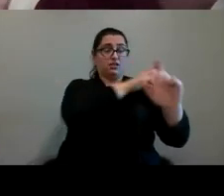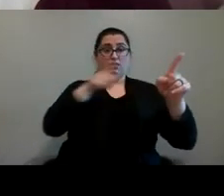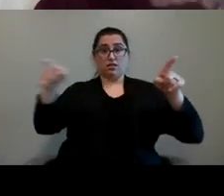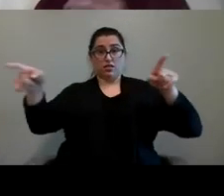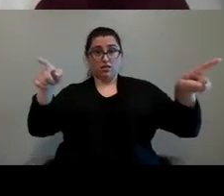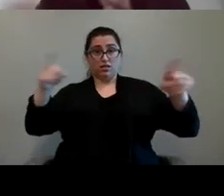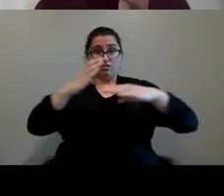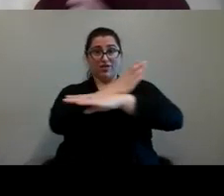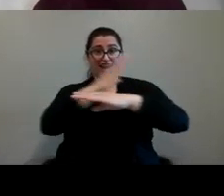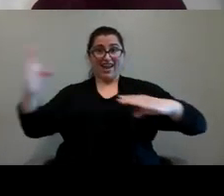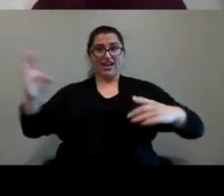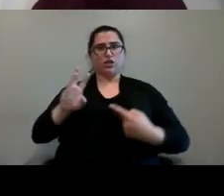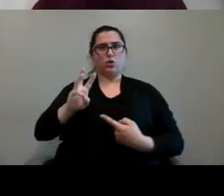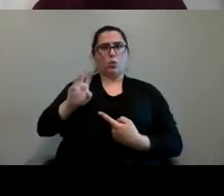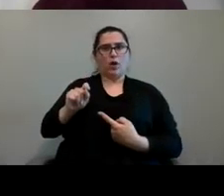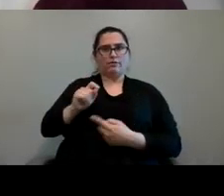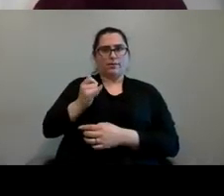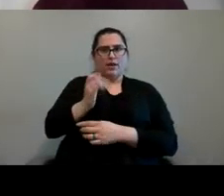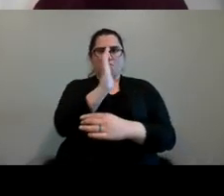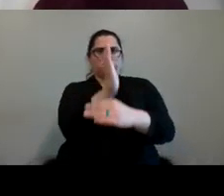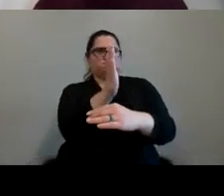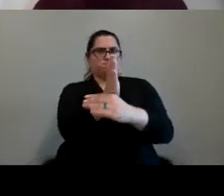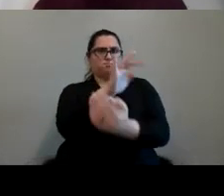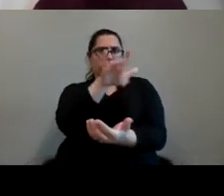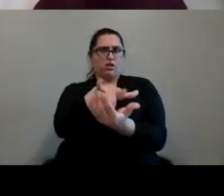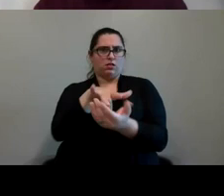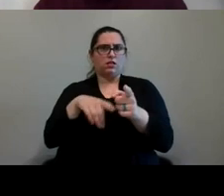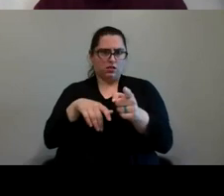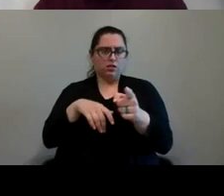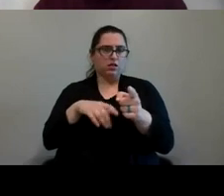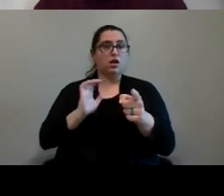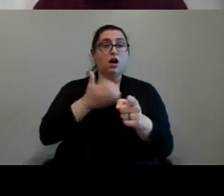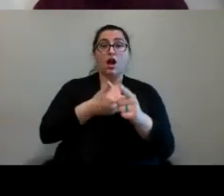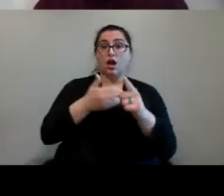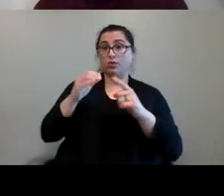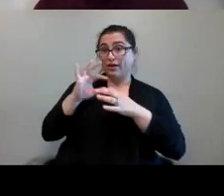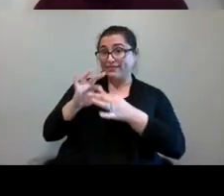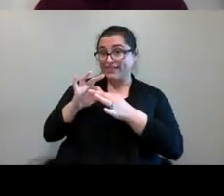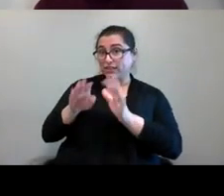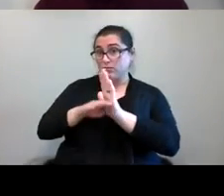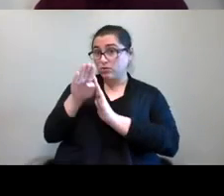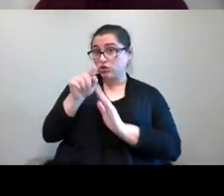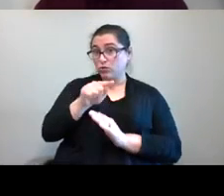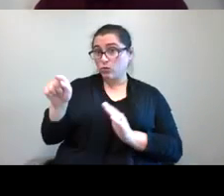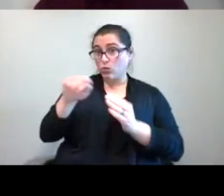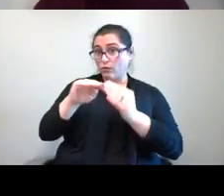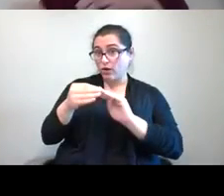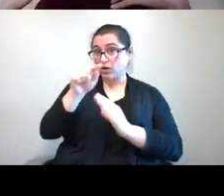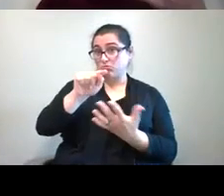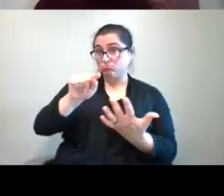the range of clinically acceptable polyspecificity, and our affinity matured variants don't appear to